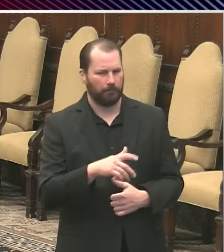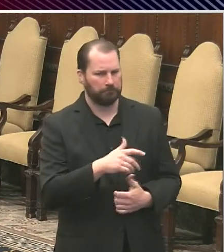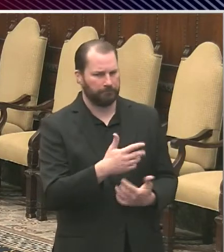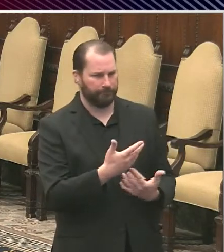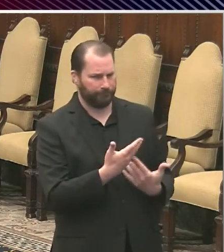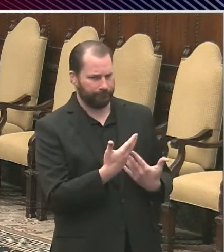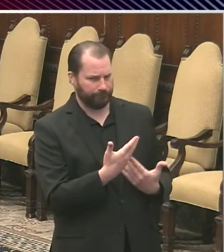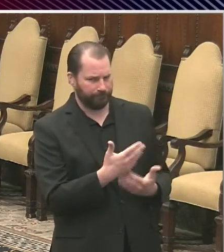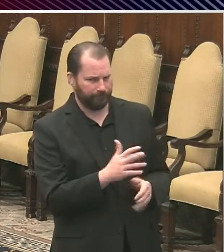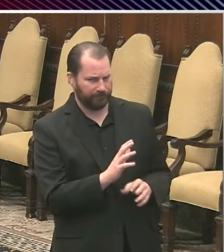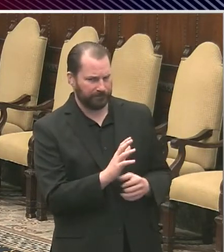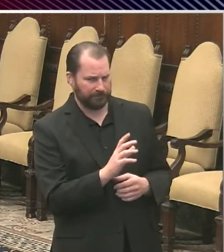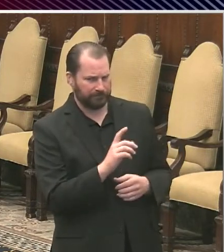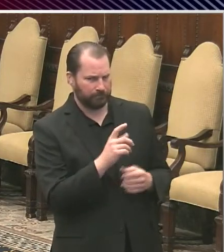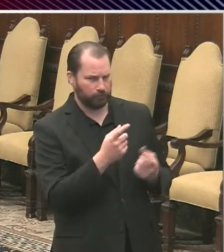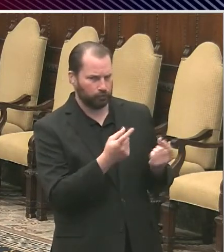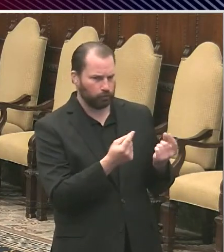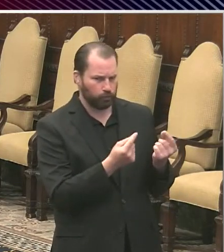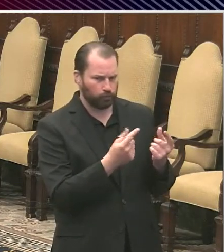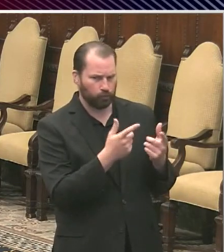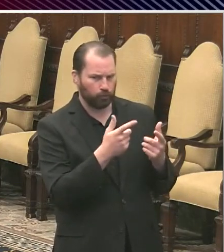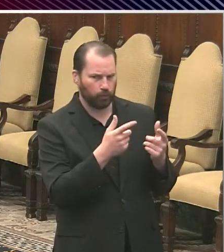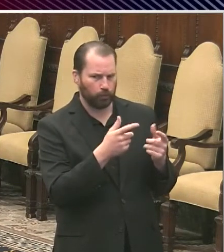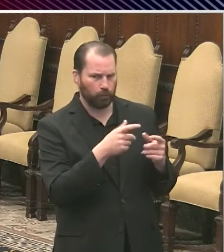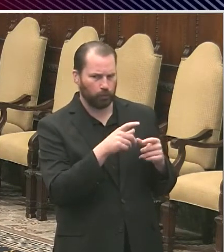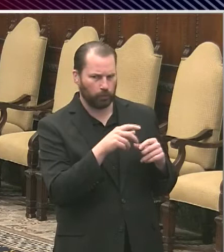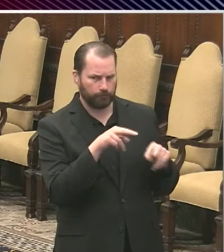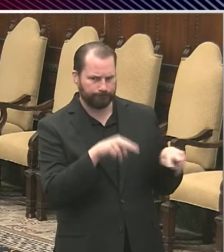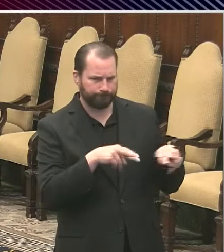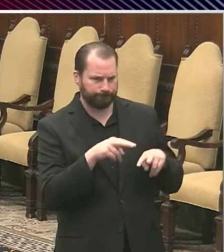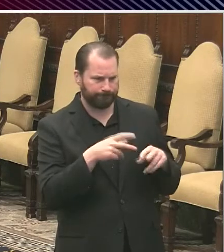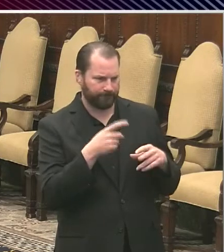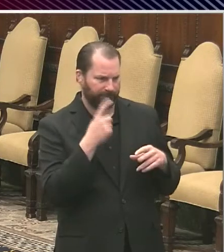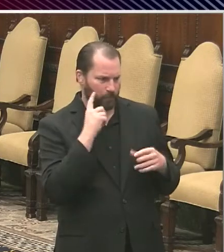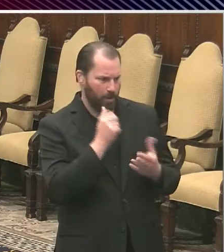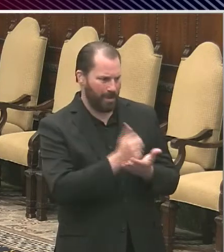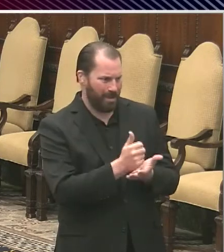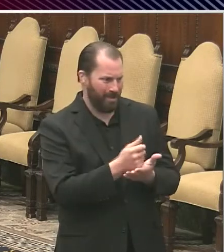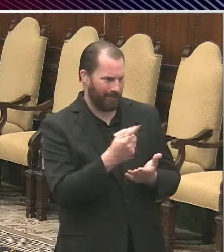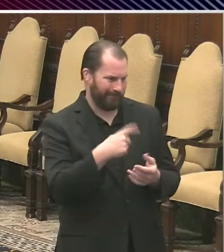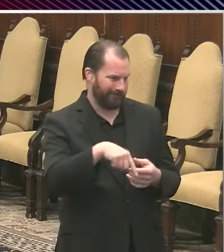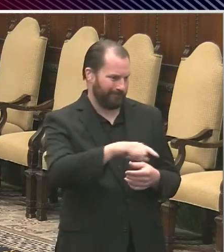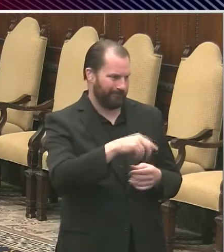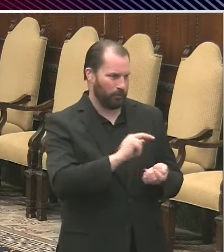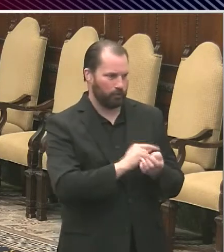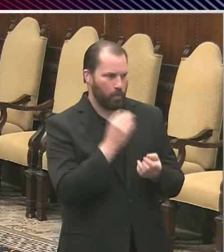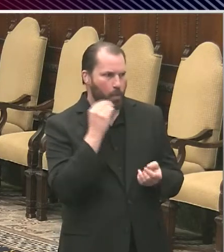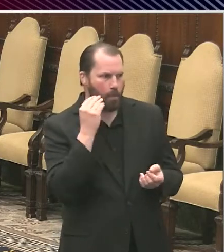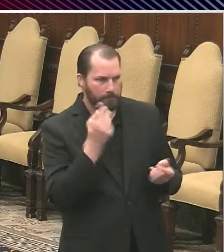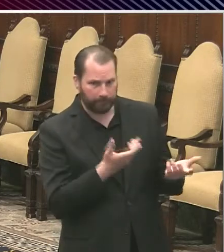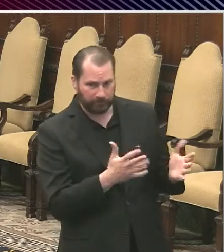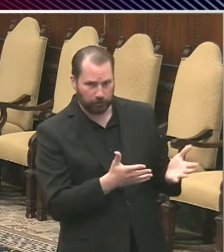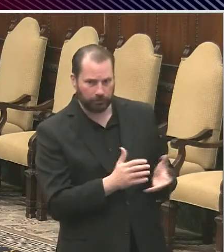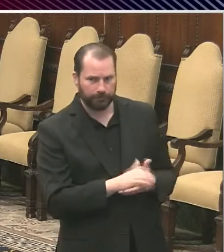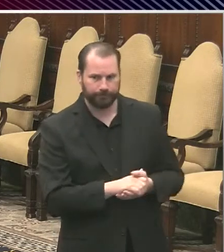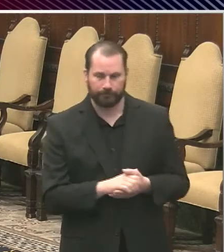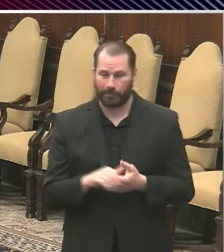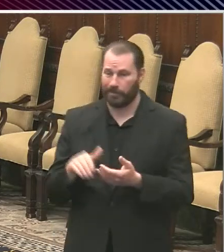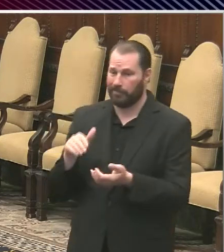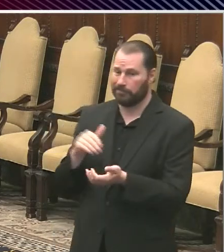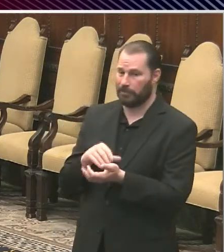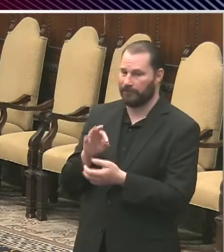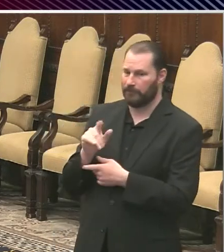with ones that need help? The main thing that we can do is really provide consultation and